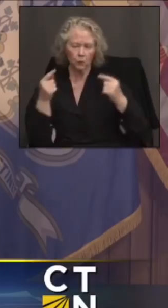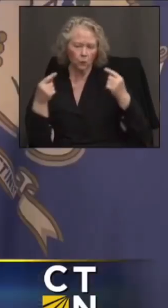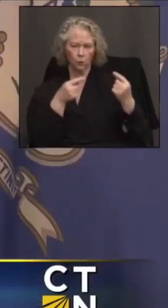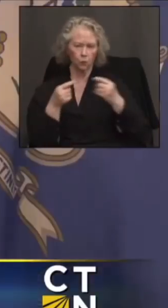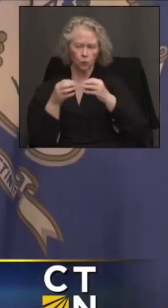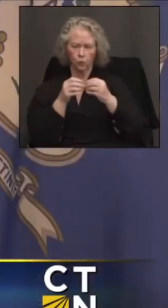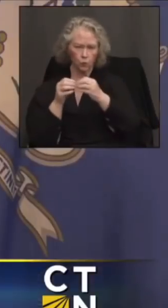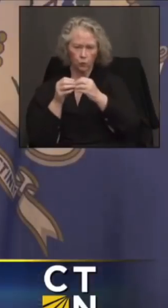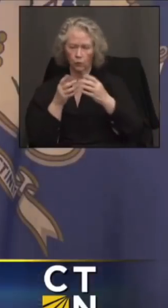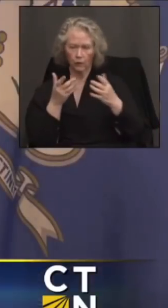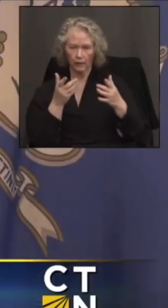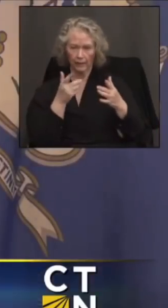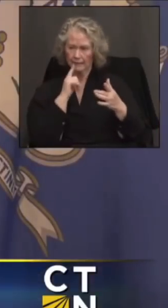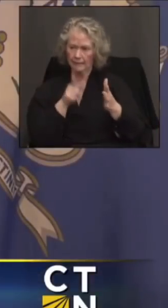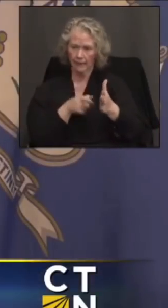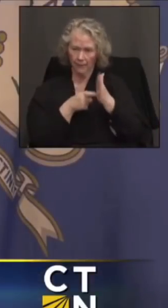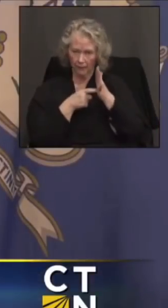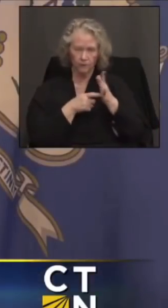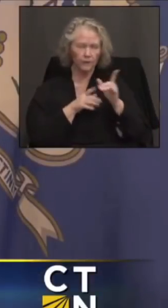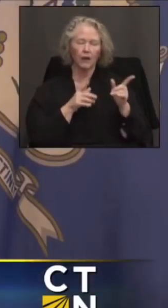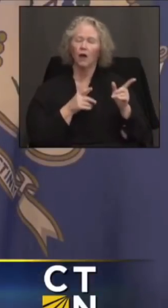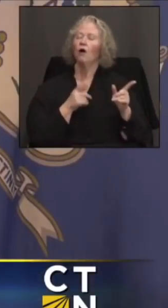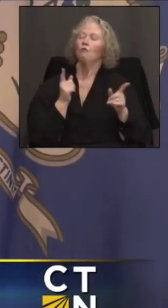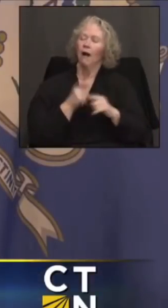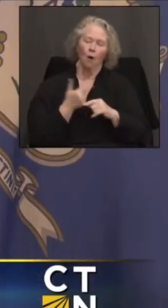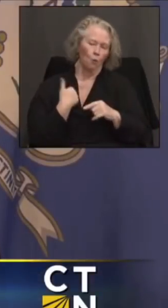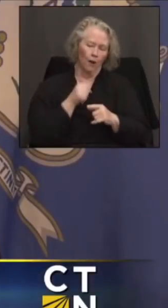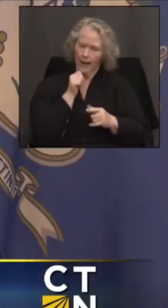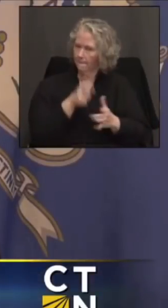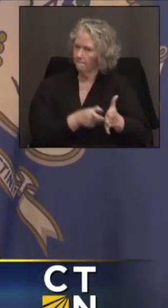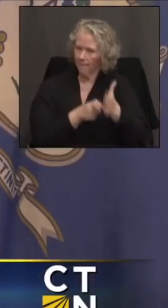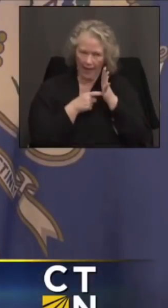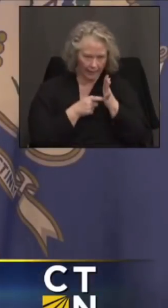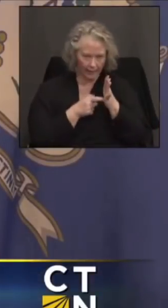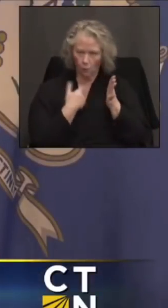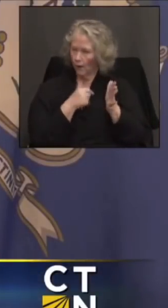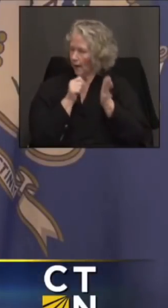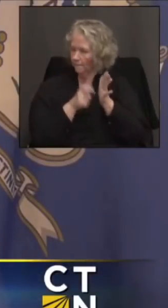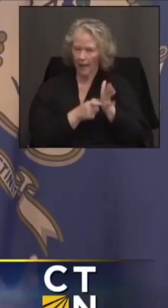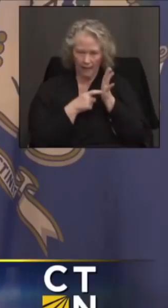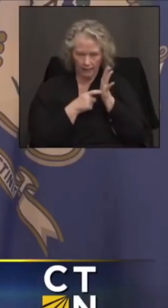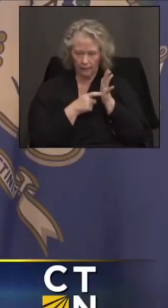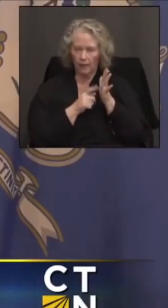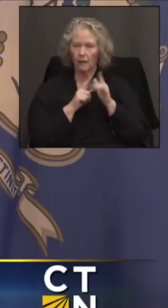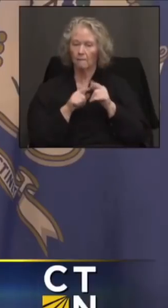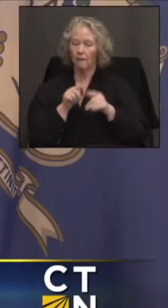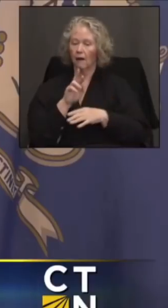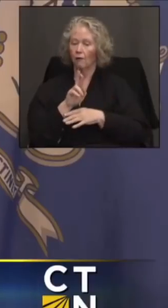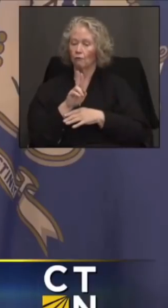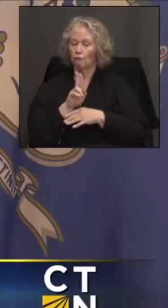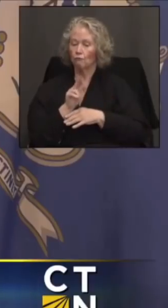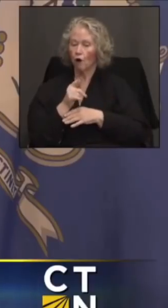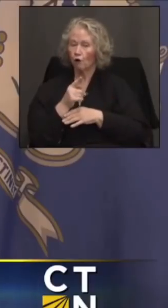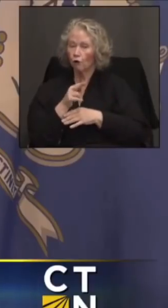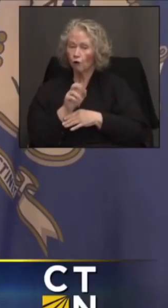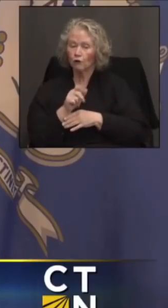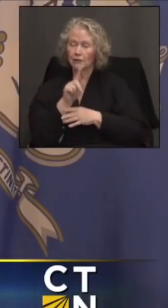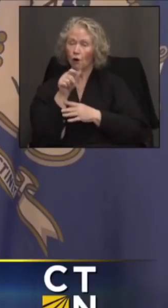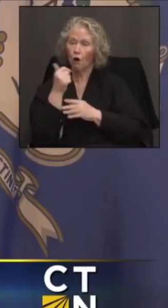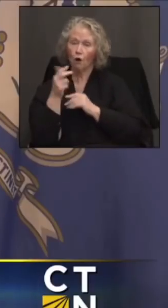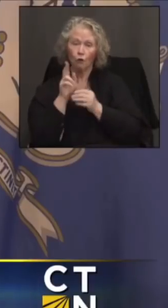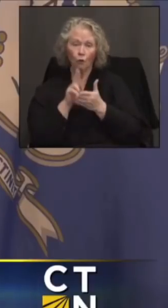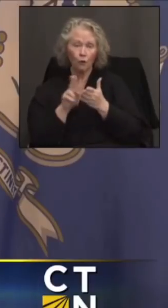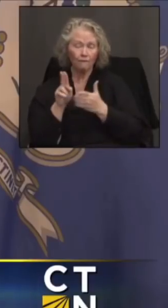Yeah, that's right. No mandates, but I will tell you that Rutgers and universities across the country have